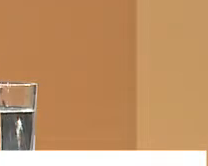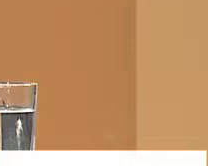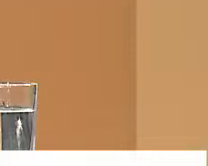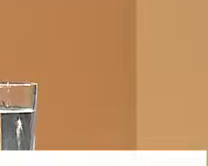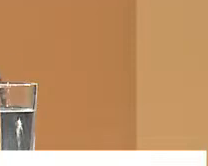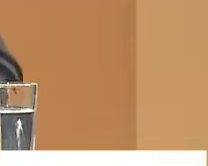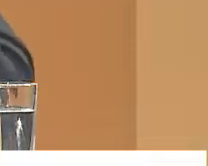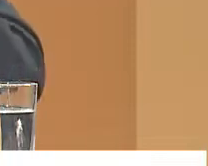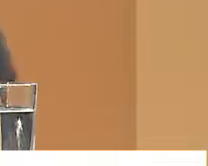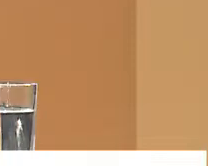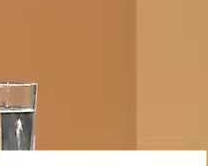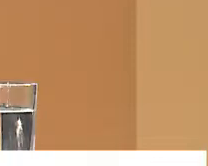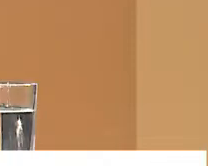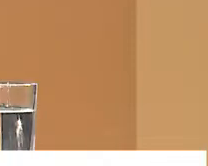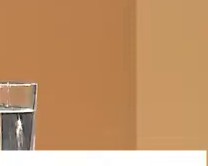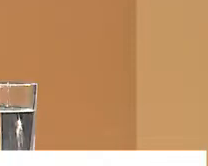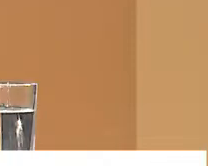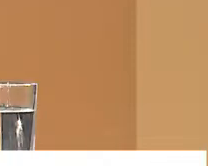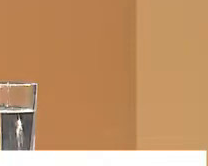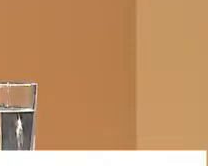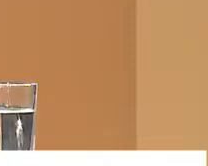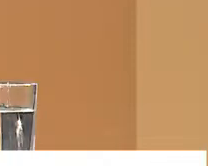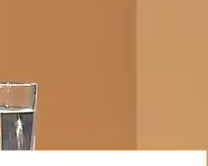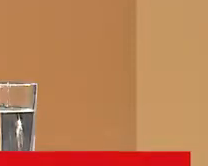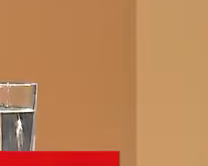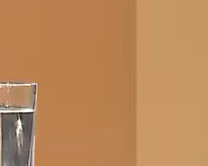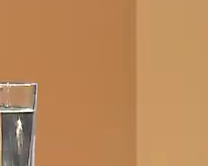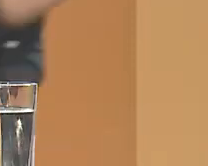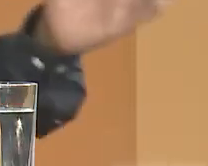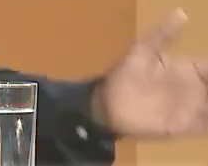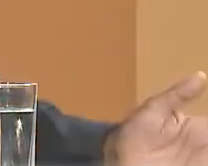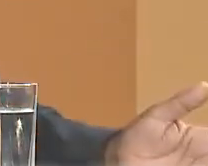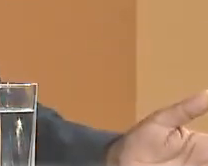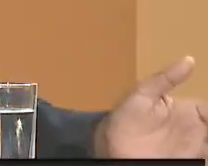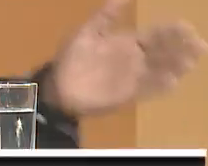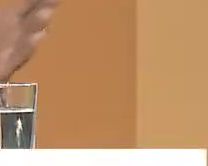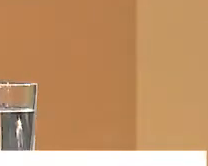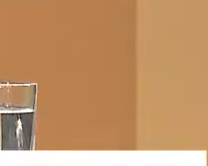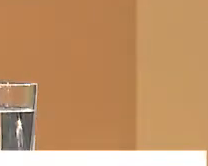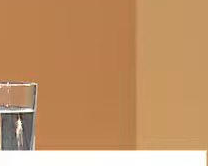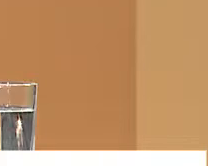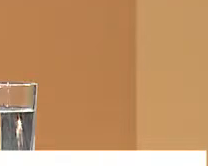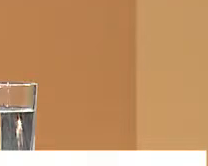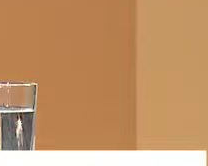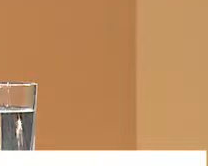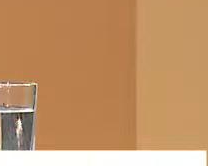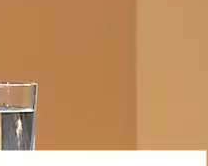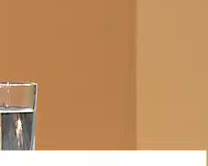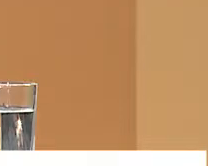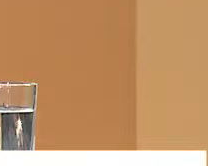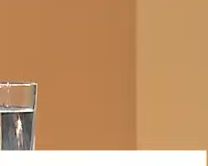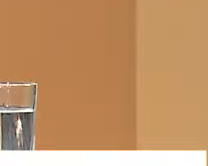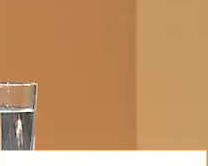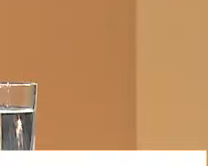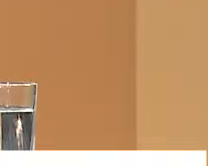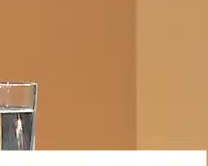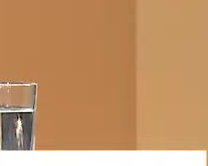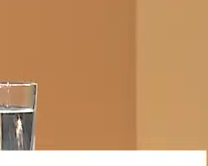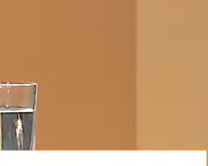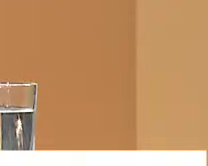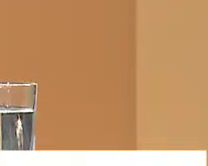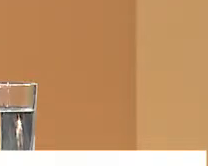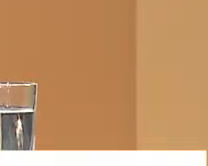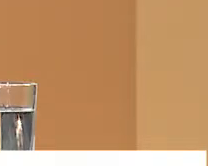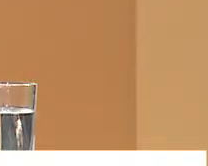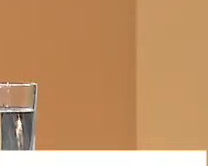conflict. Conflict engulfs everything, even the things which we are talking about here, even the talk show which we are having here will never be there. So we need,